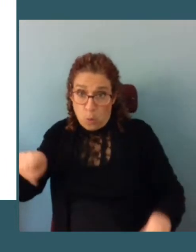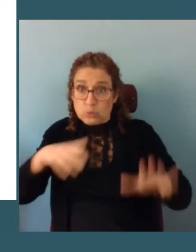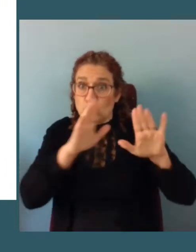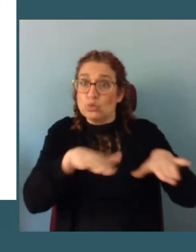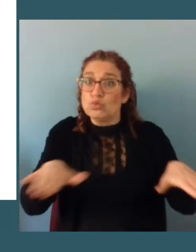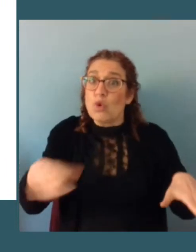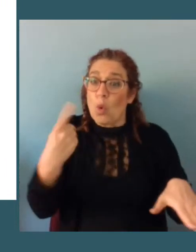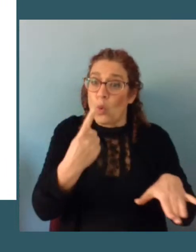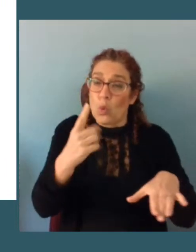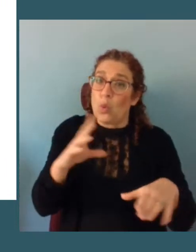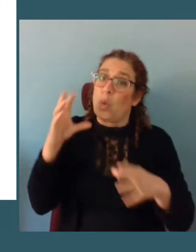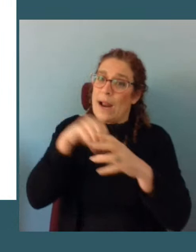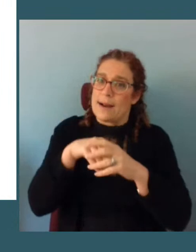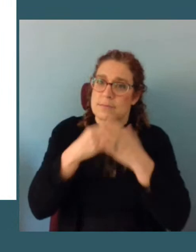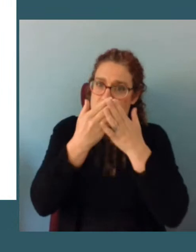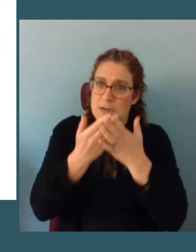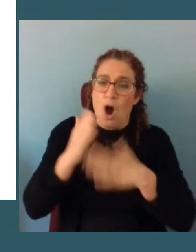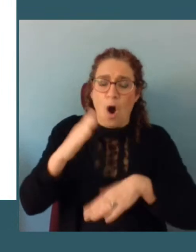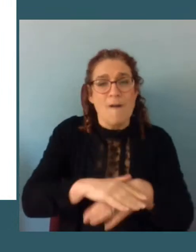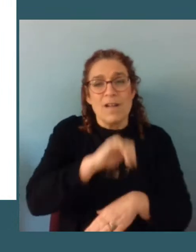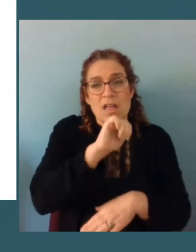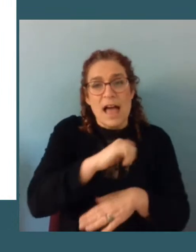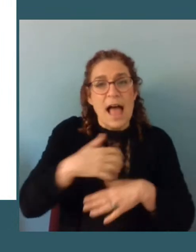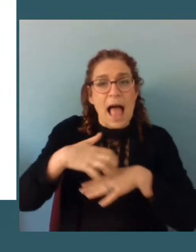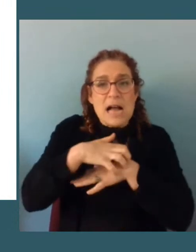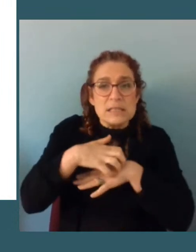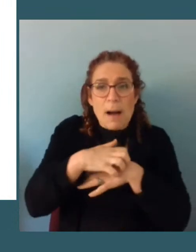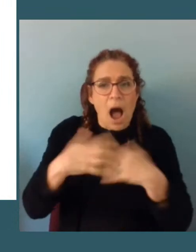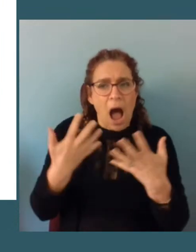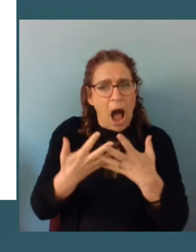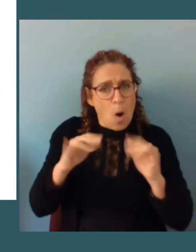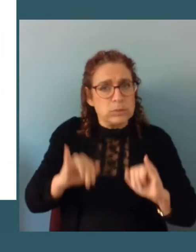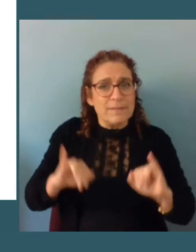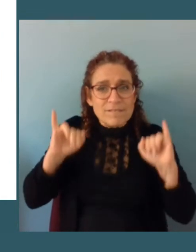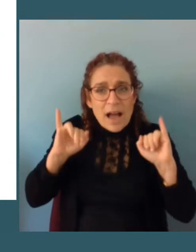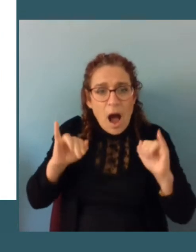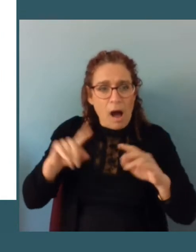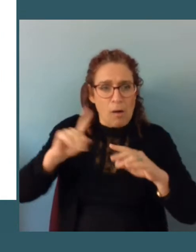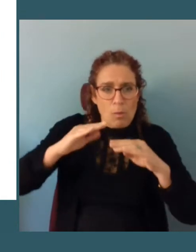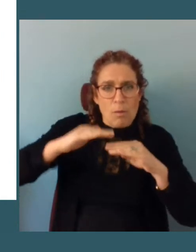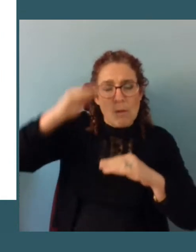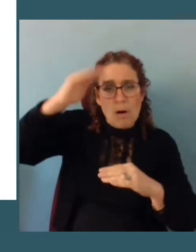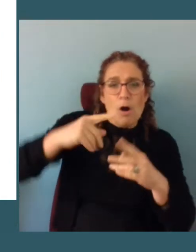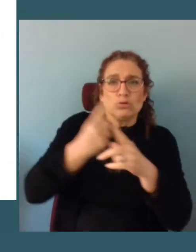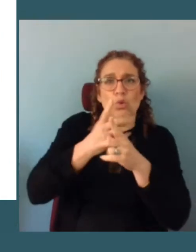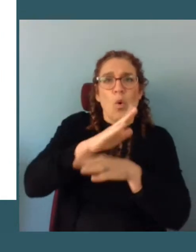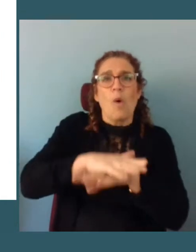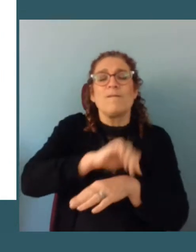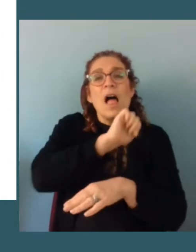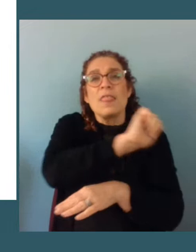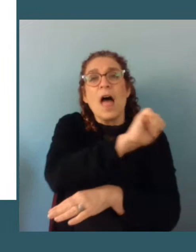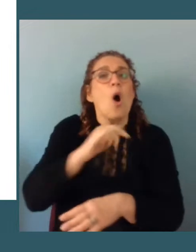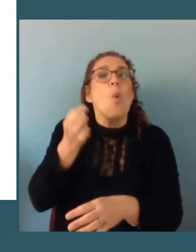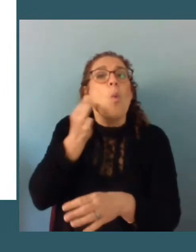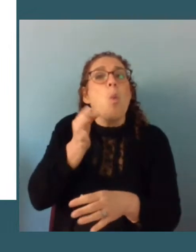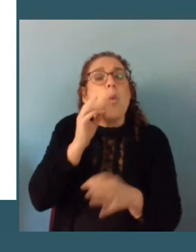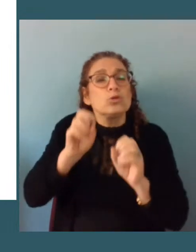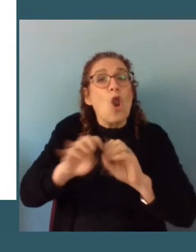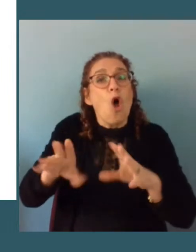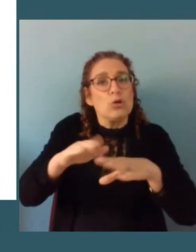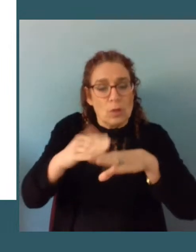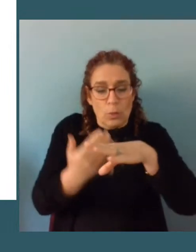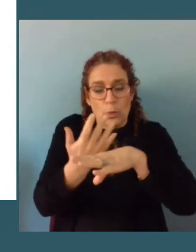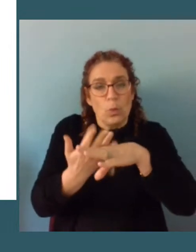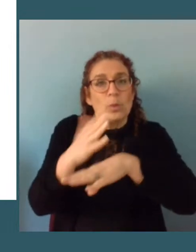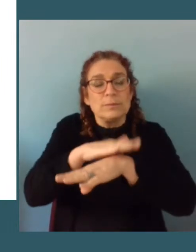their eczema severity scores, their transepidermal water loss, and had also evaluated them